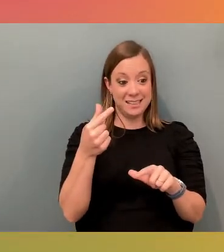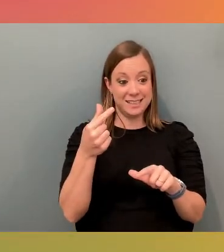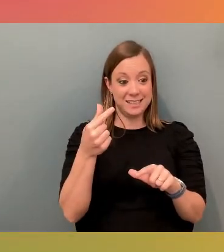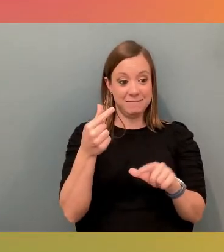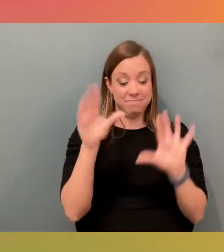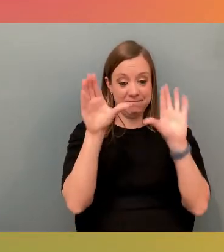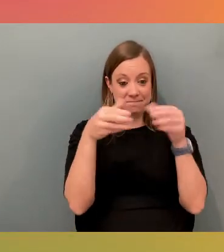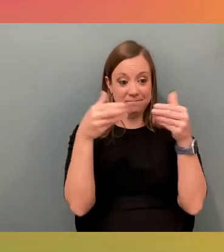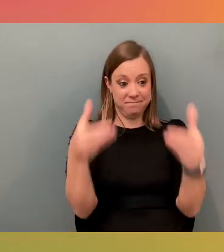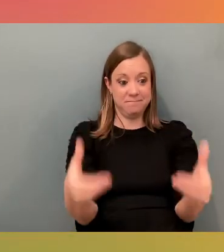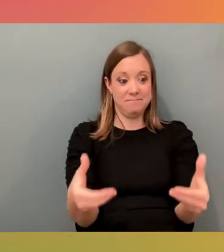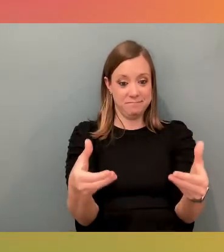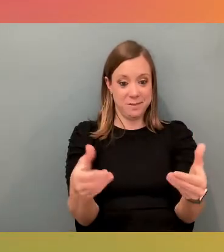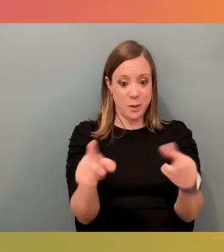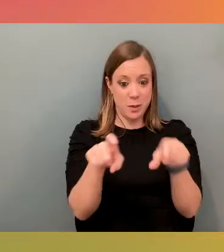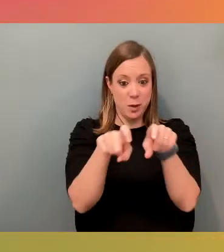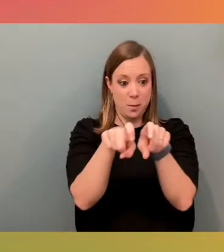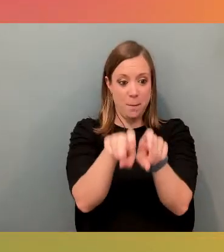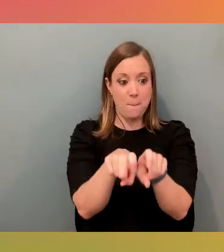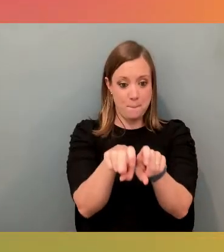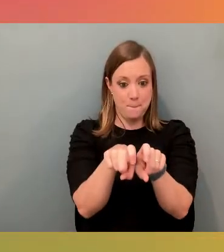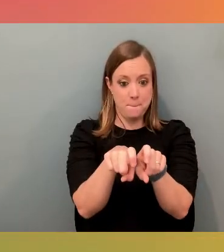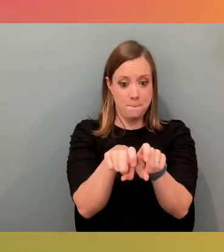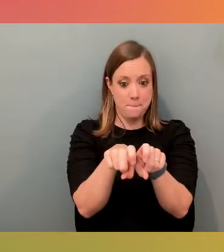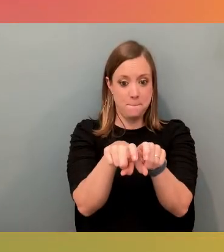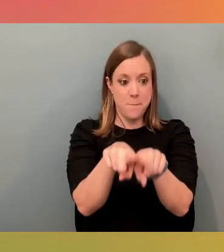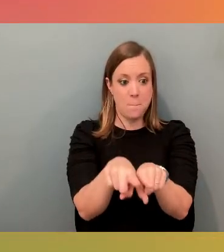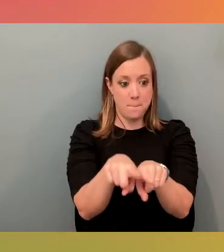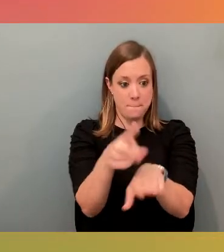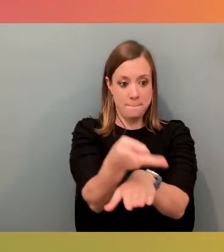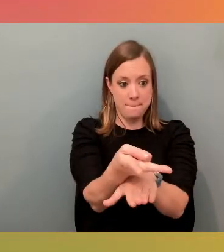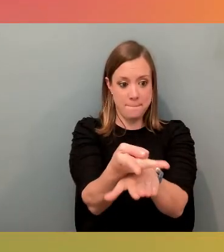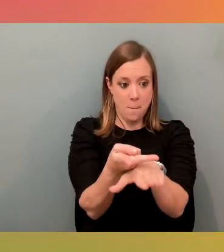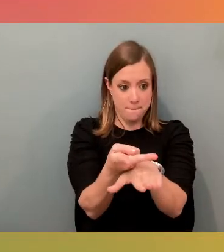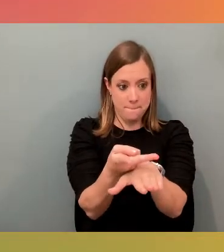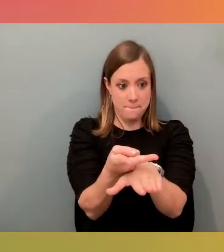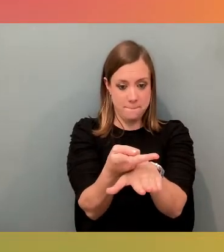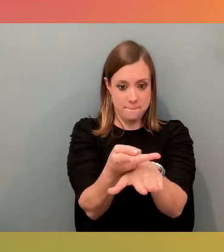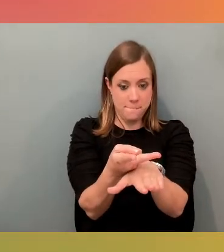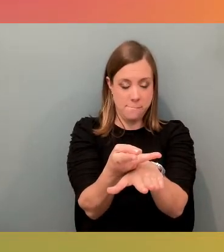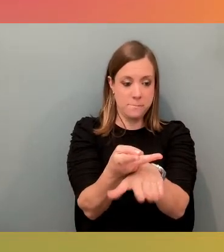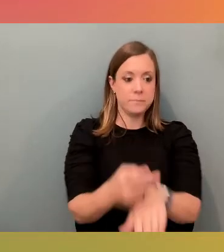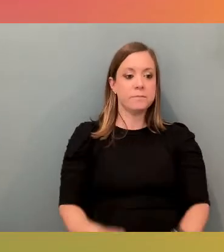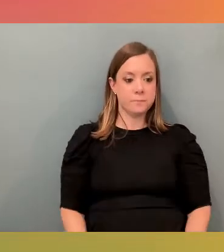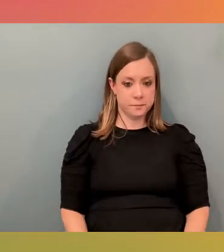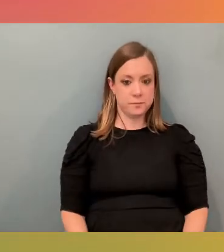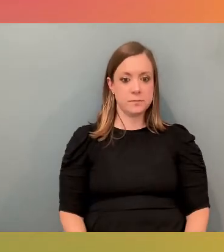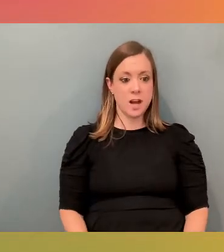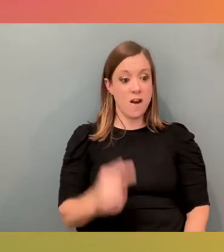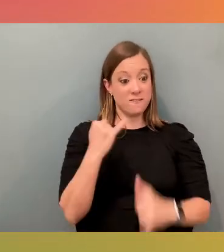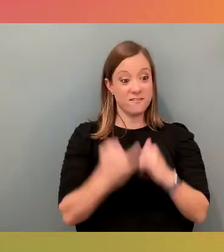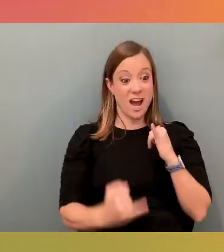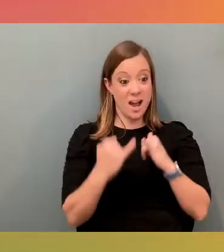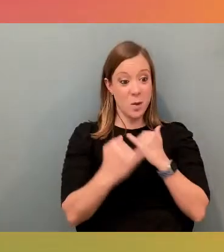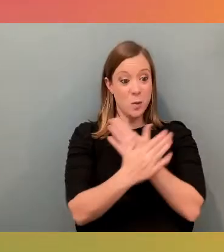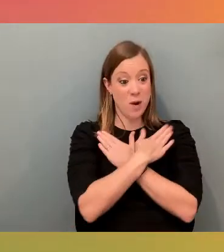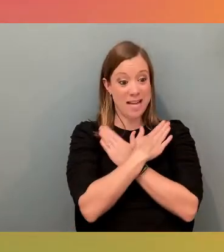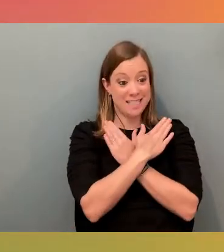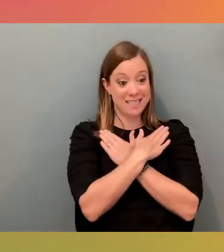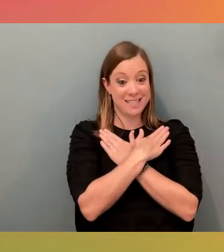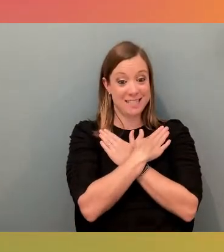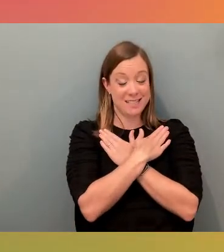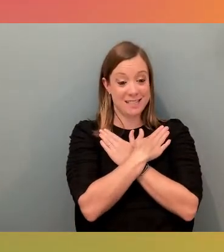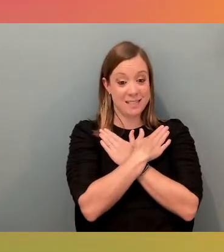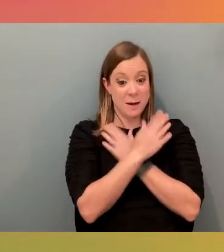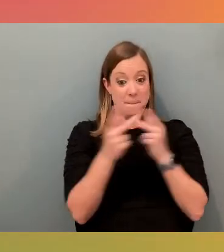Shake it out. We're going to make our way to Shavasana, our final resting posture. Few options here. Option one,